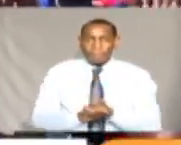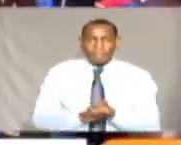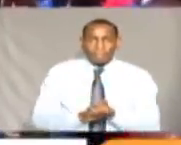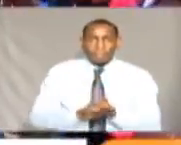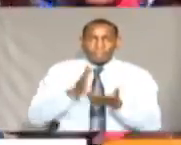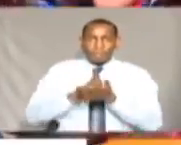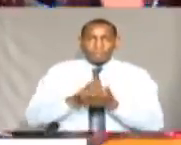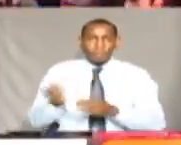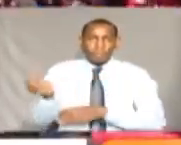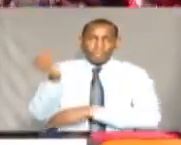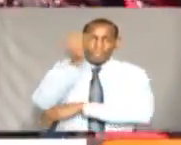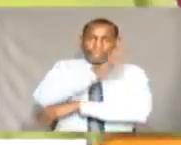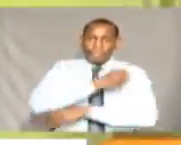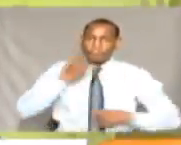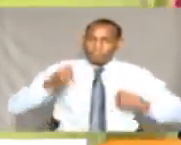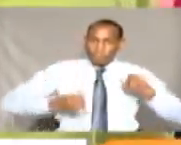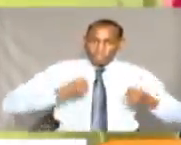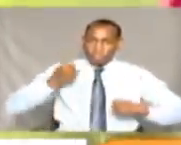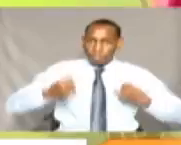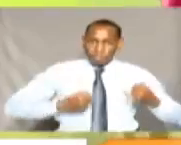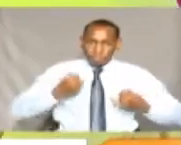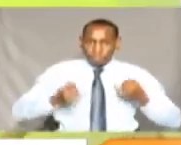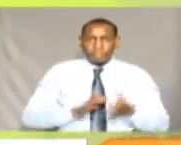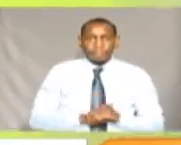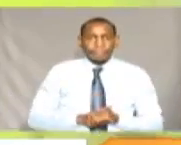to a day of fun and splendor.